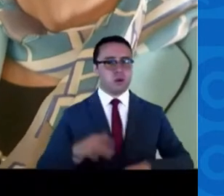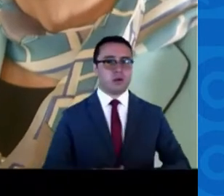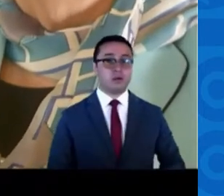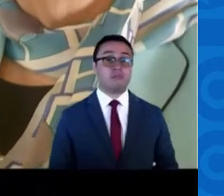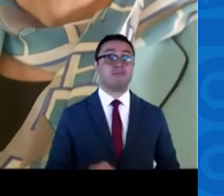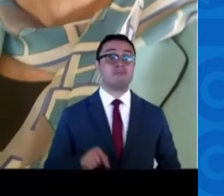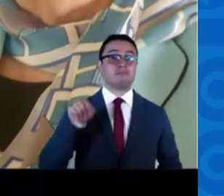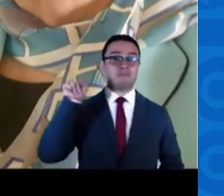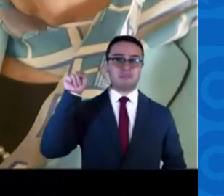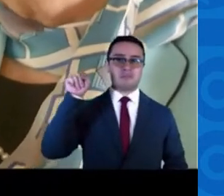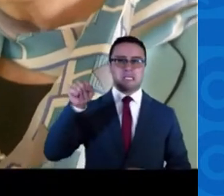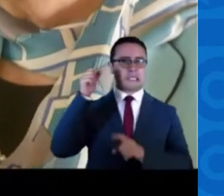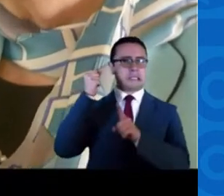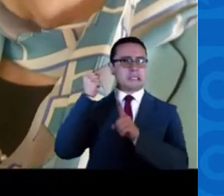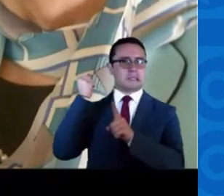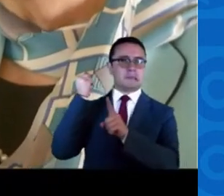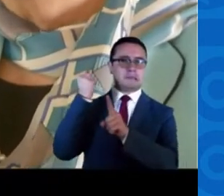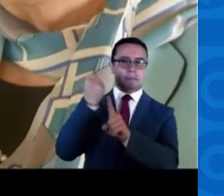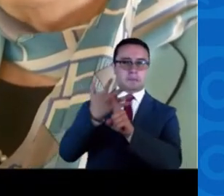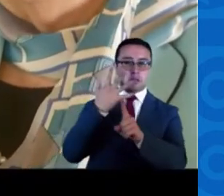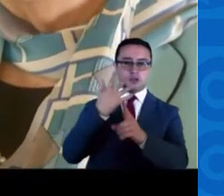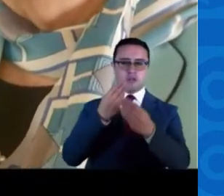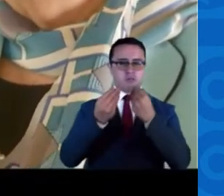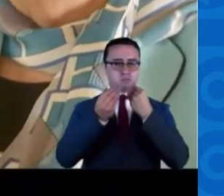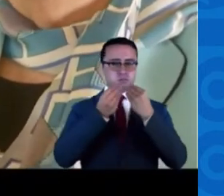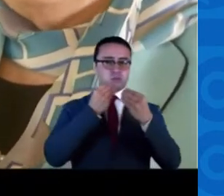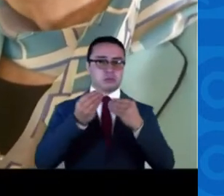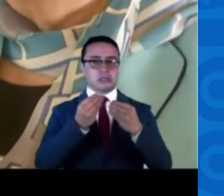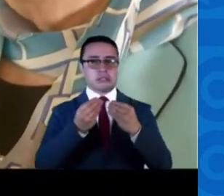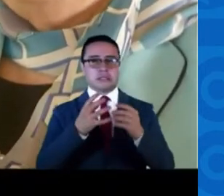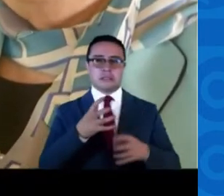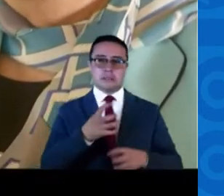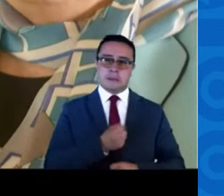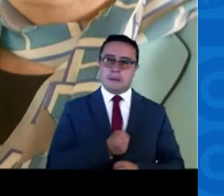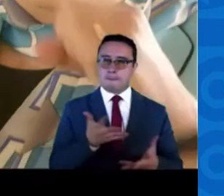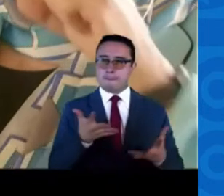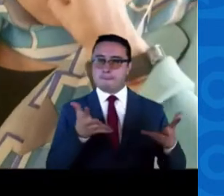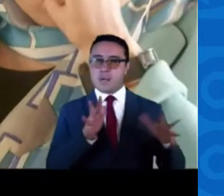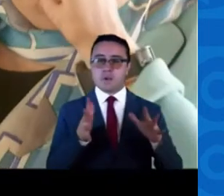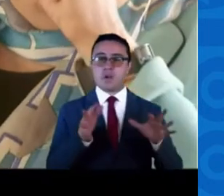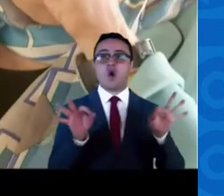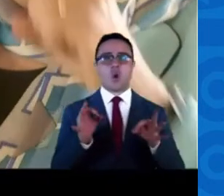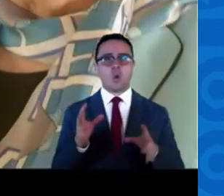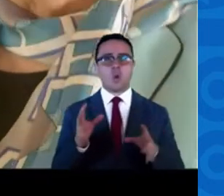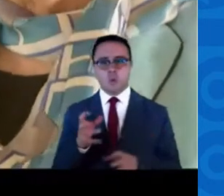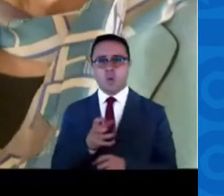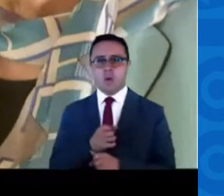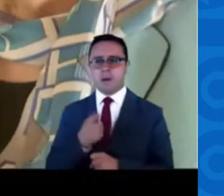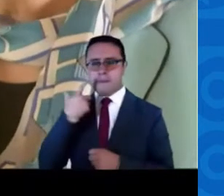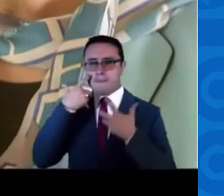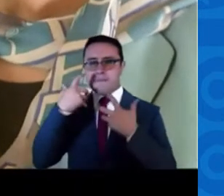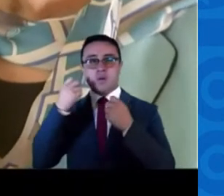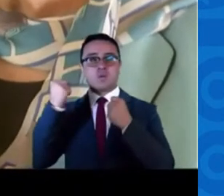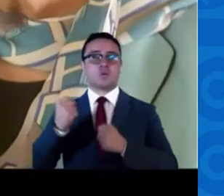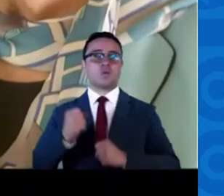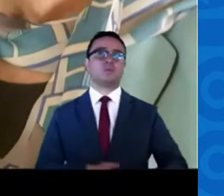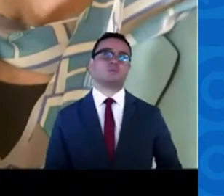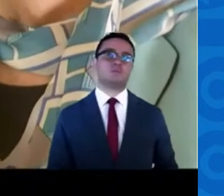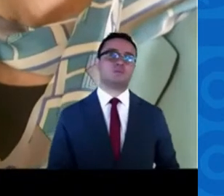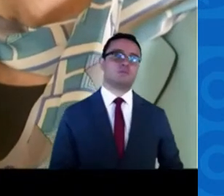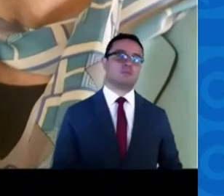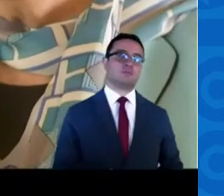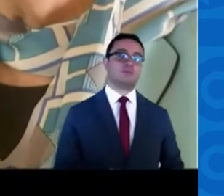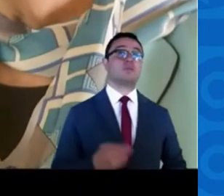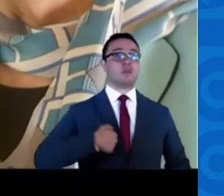our region is highly affected in relation to moderate and serious